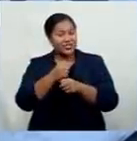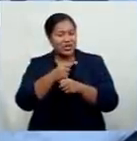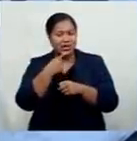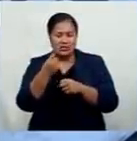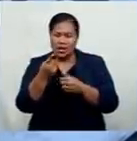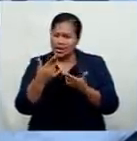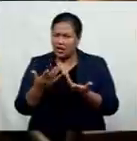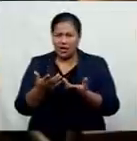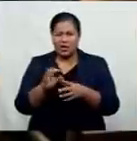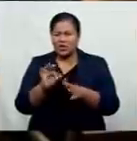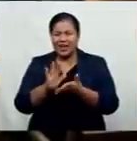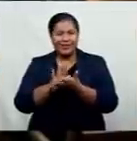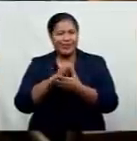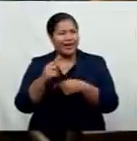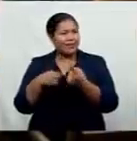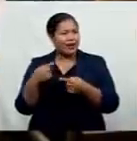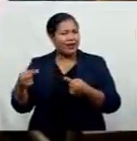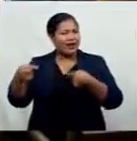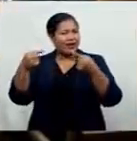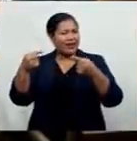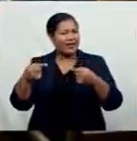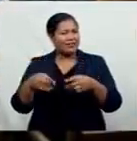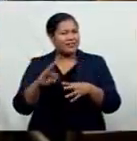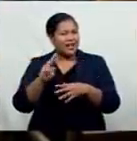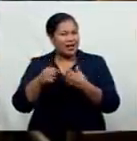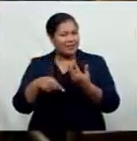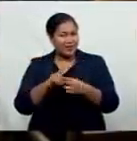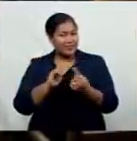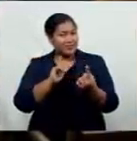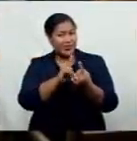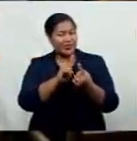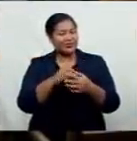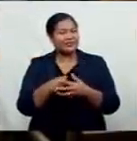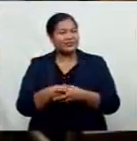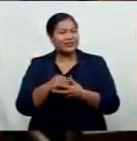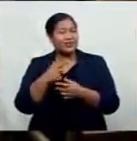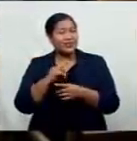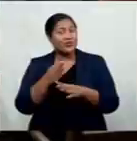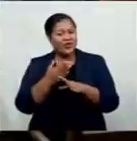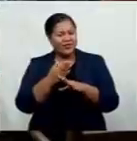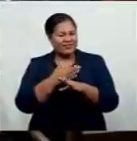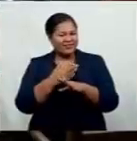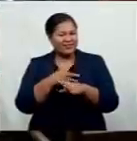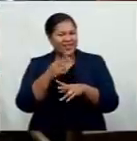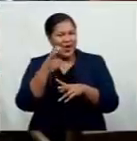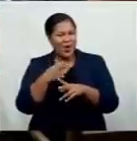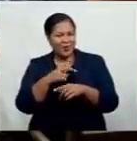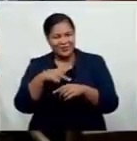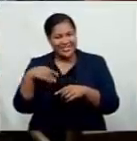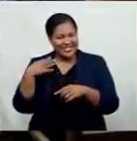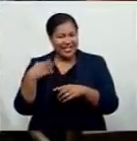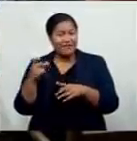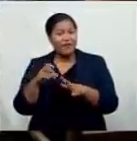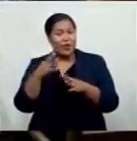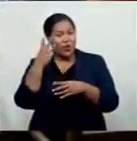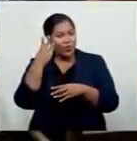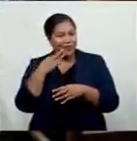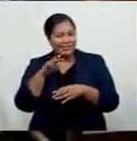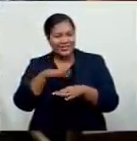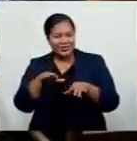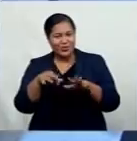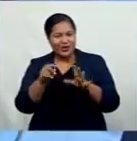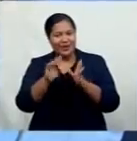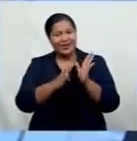baffled with the opposition's mightier-than-thou approach with respect to former Minister for Women, Children and Poverty Alleviation,